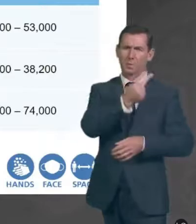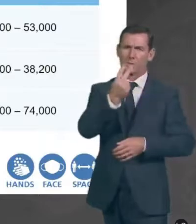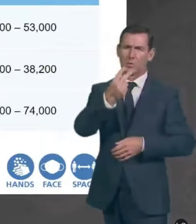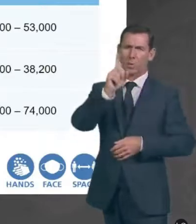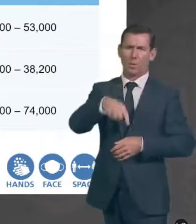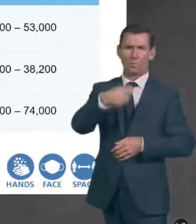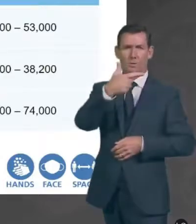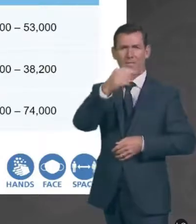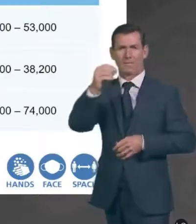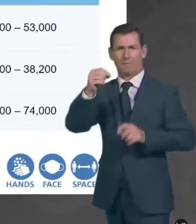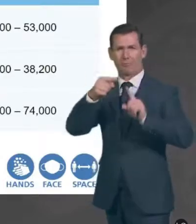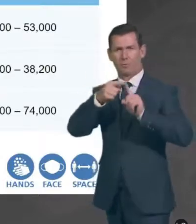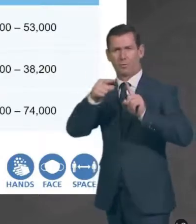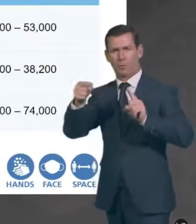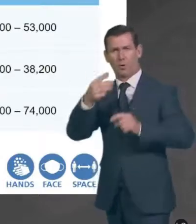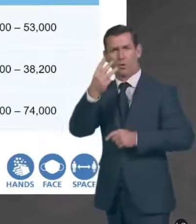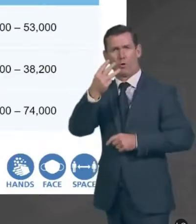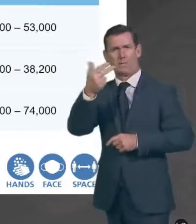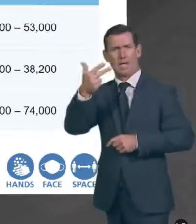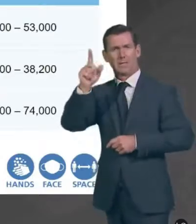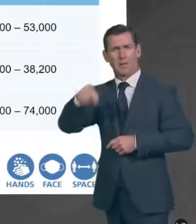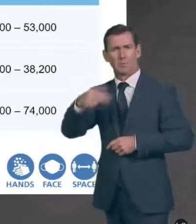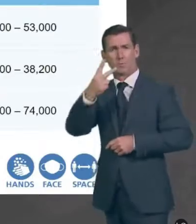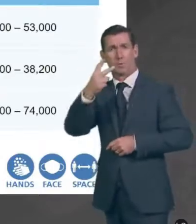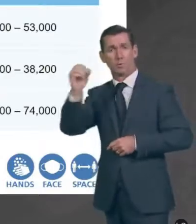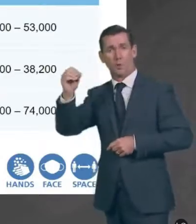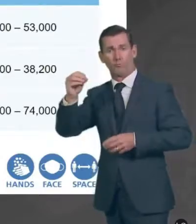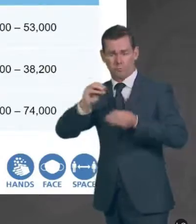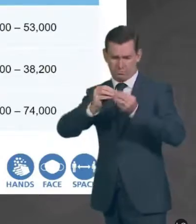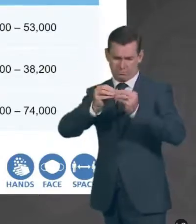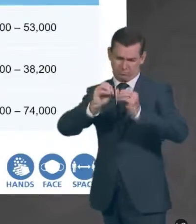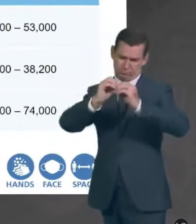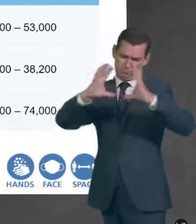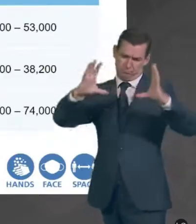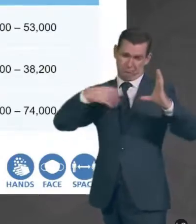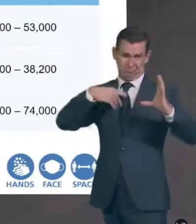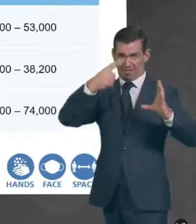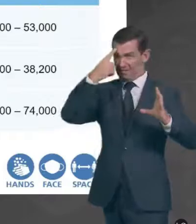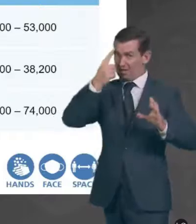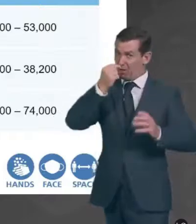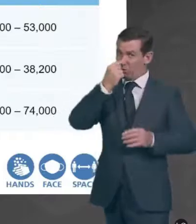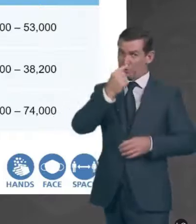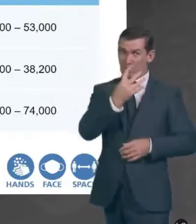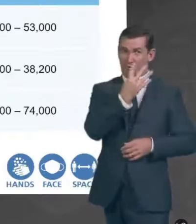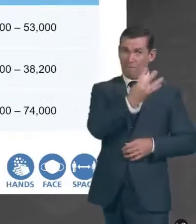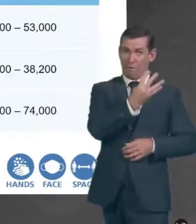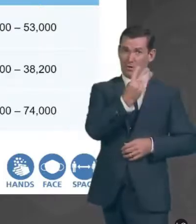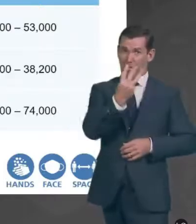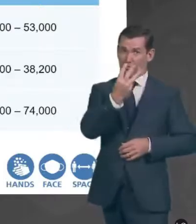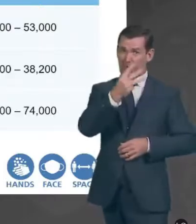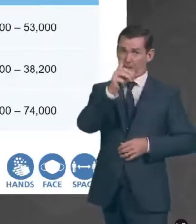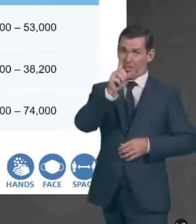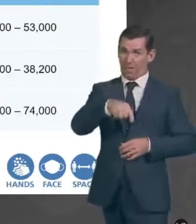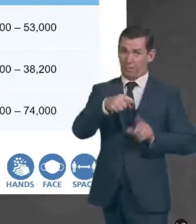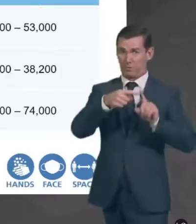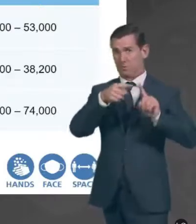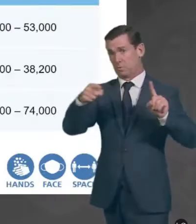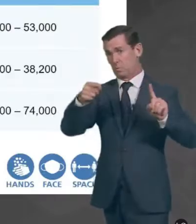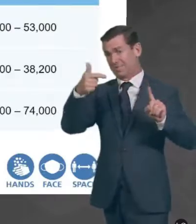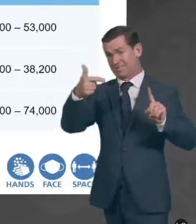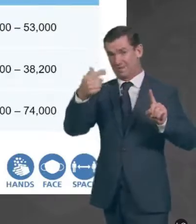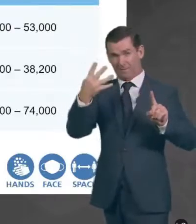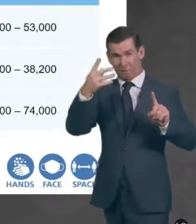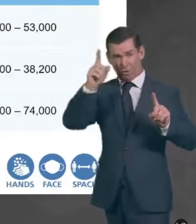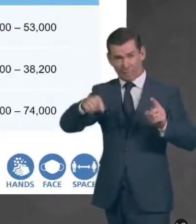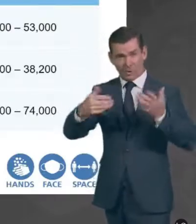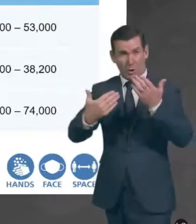the modelling suggesting that it may now be as high as between 43,000 and 74,000 per day getting the infection. And all of